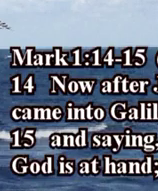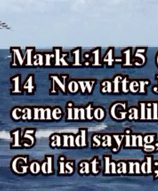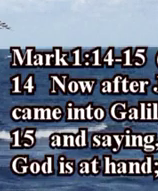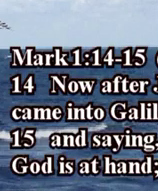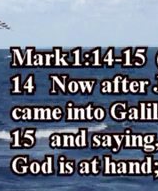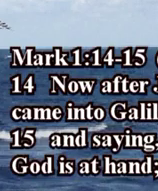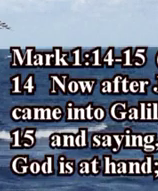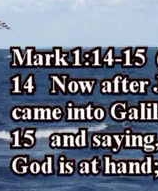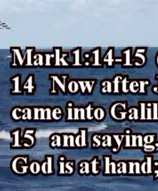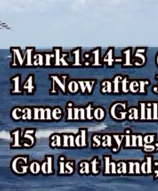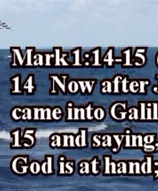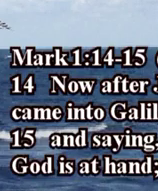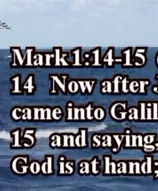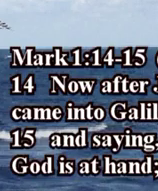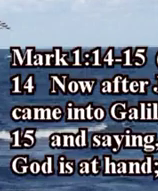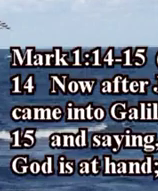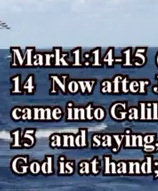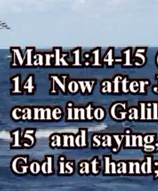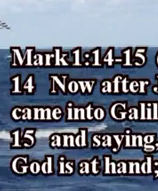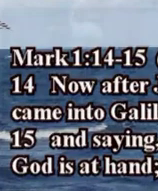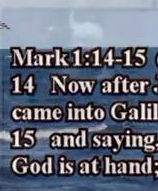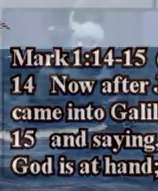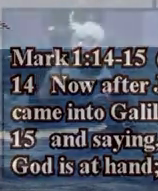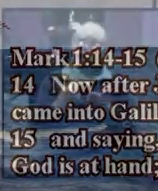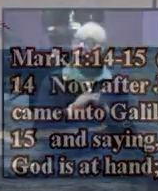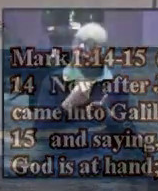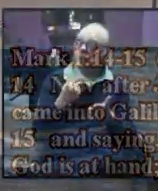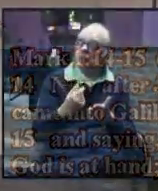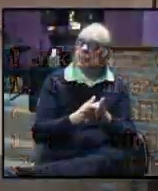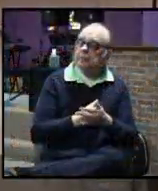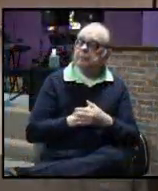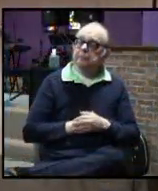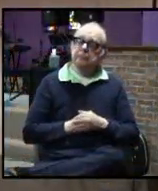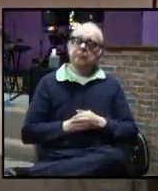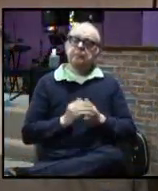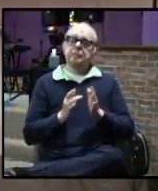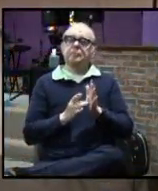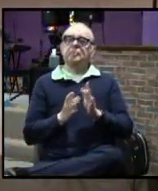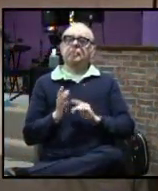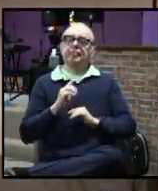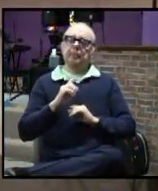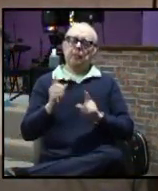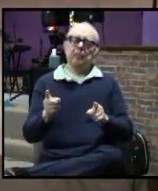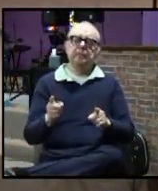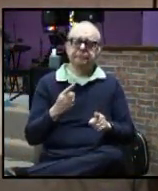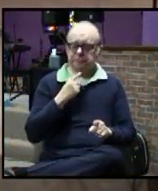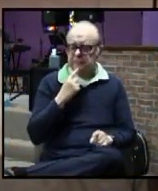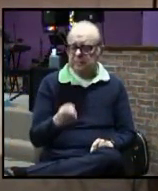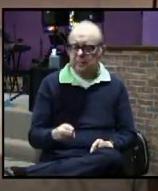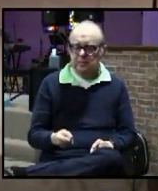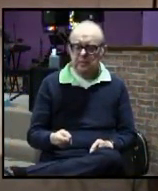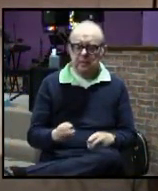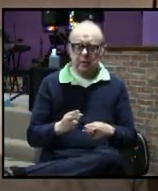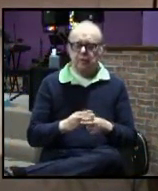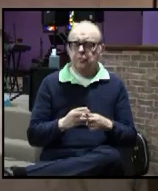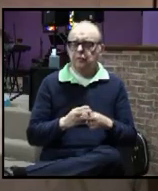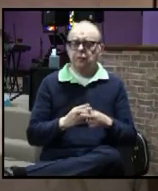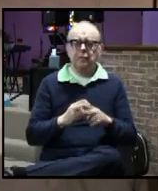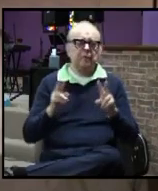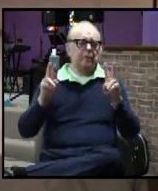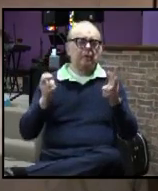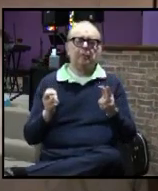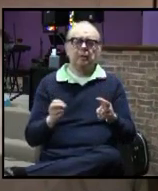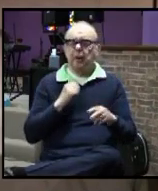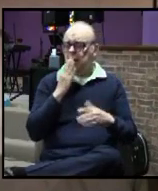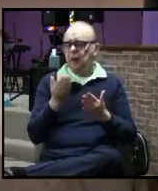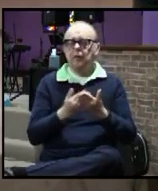and believe the gospel. Jesus came to them and said this very short statement. This was,